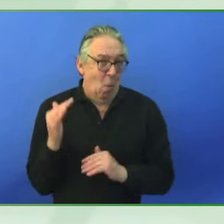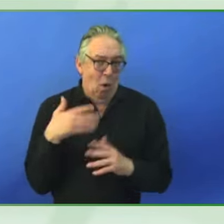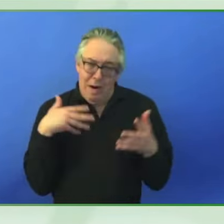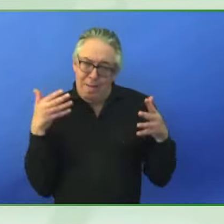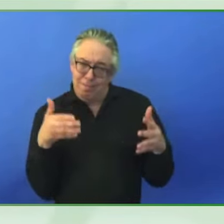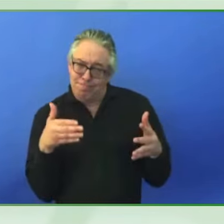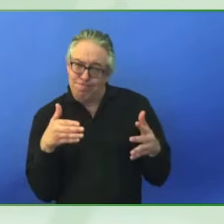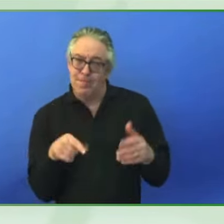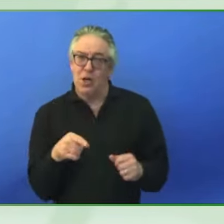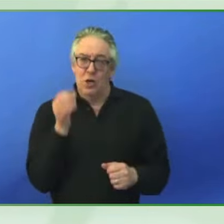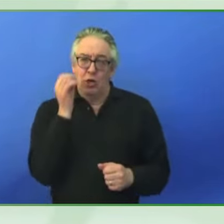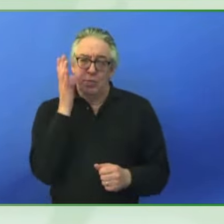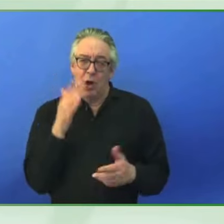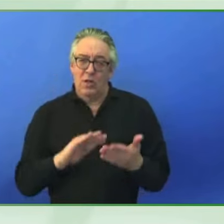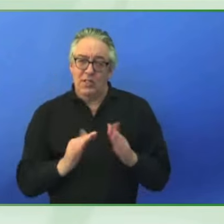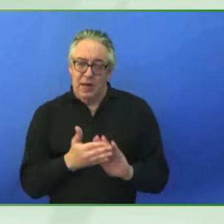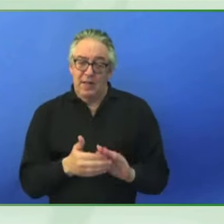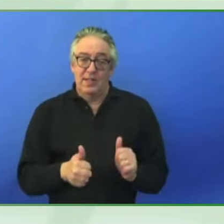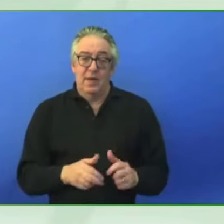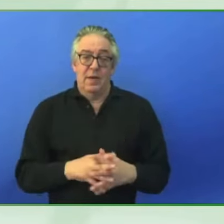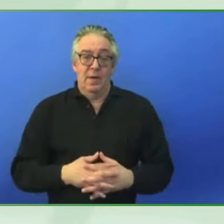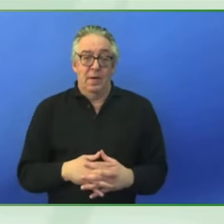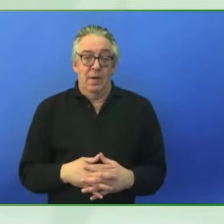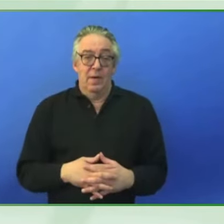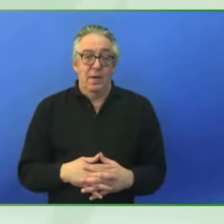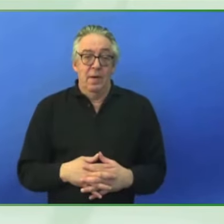that was faced